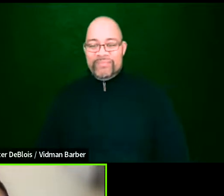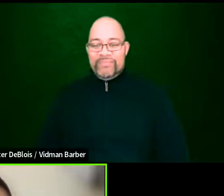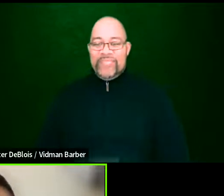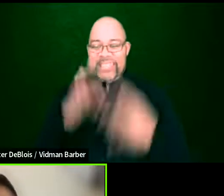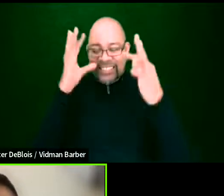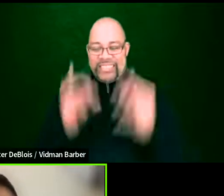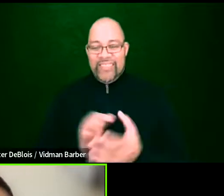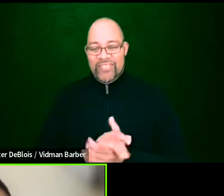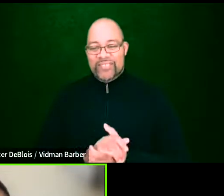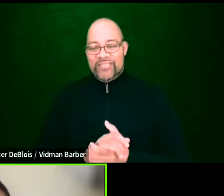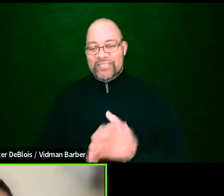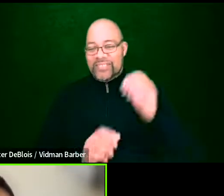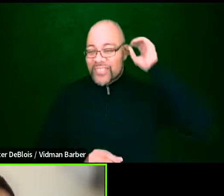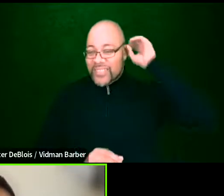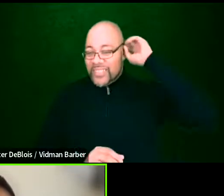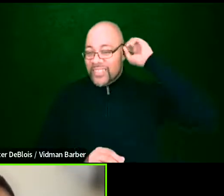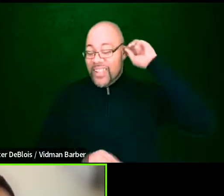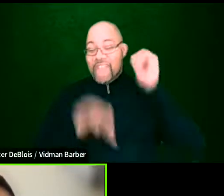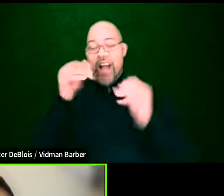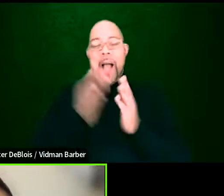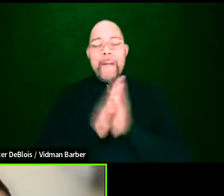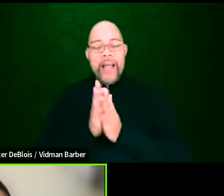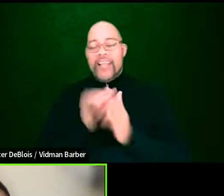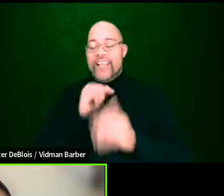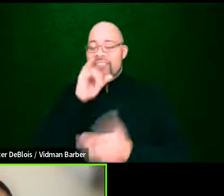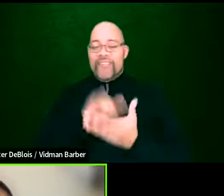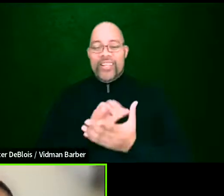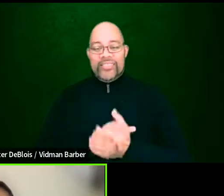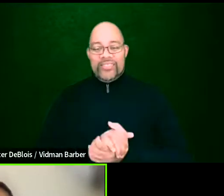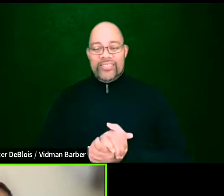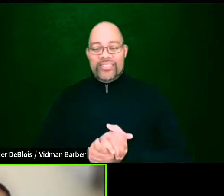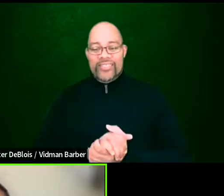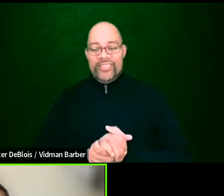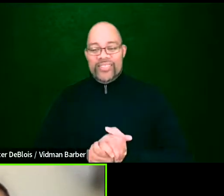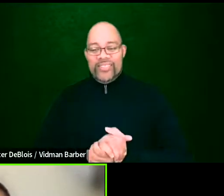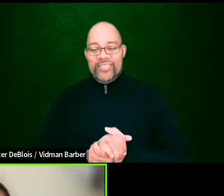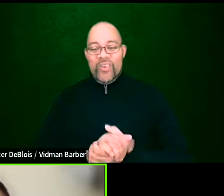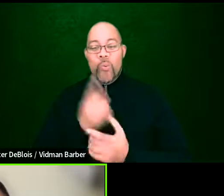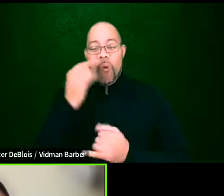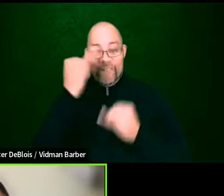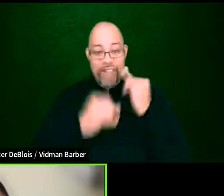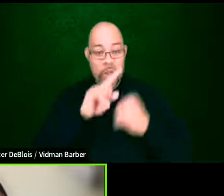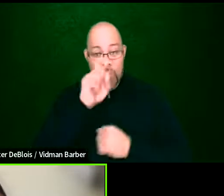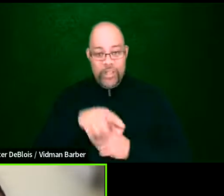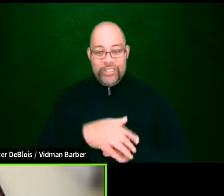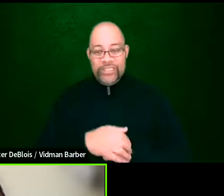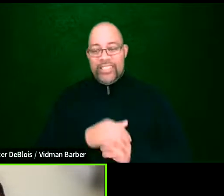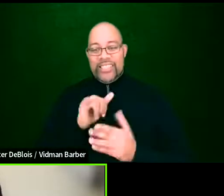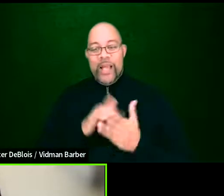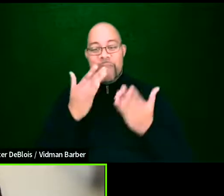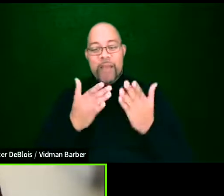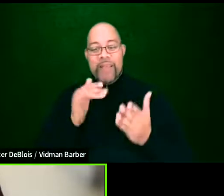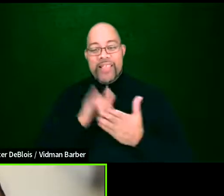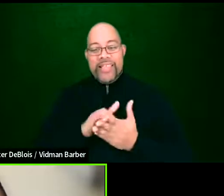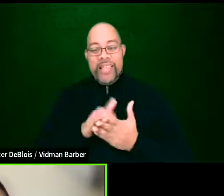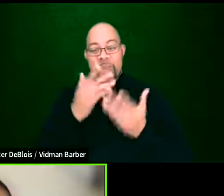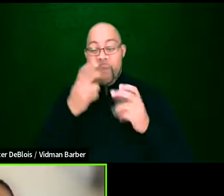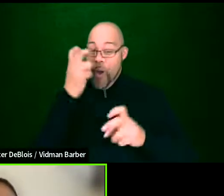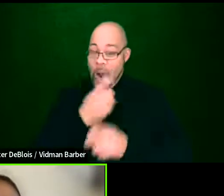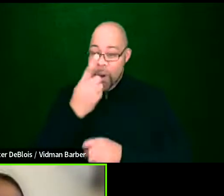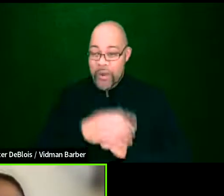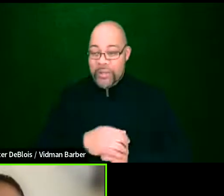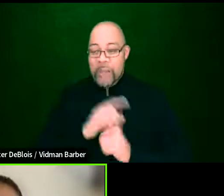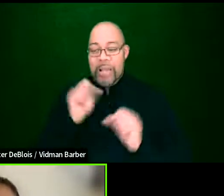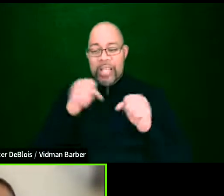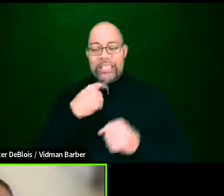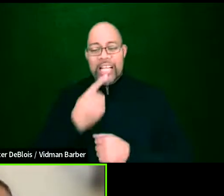Definitely. Yes. Find your passion. I love that. One final question, which this might be a hard one, but can